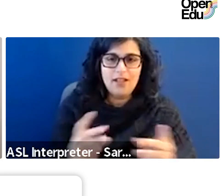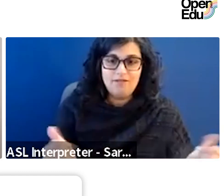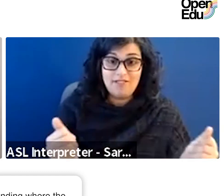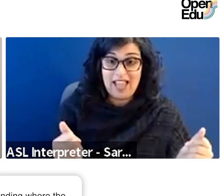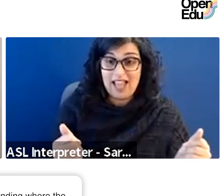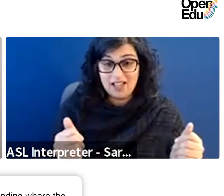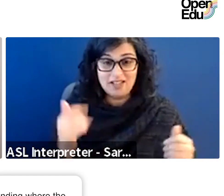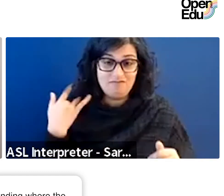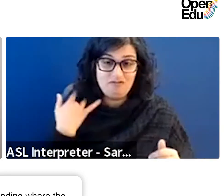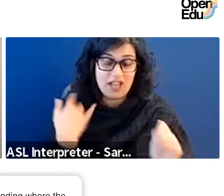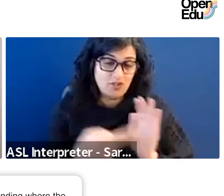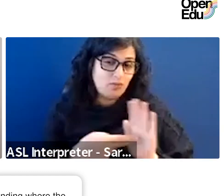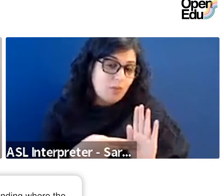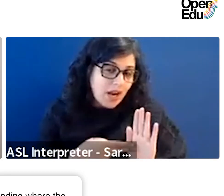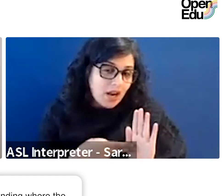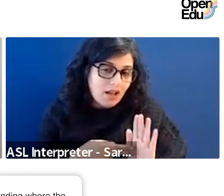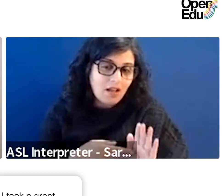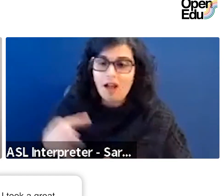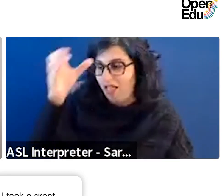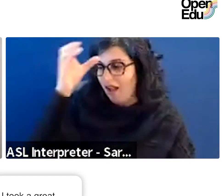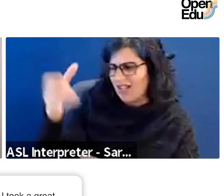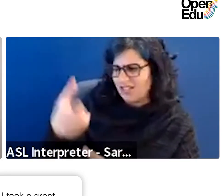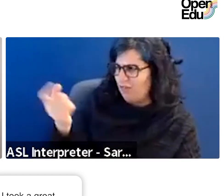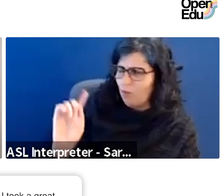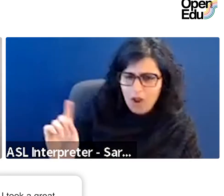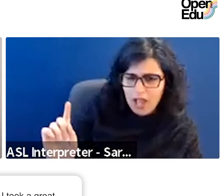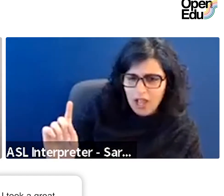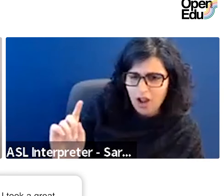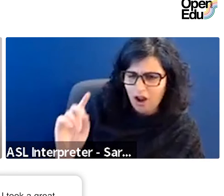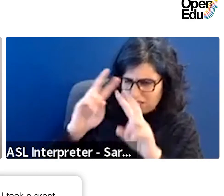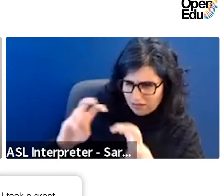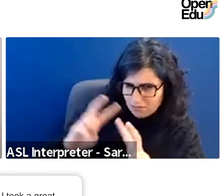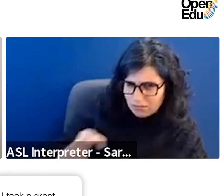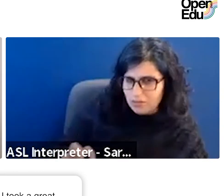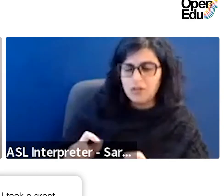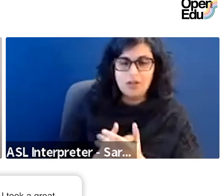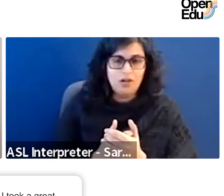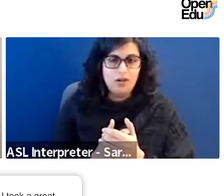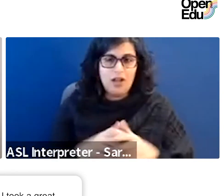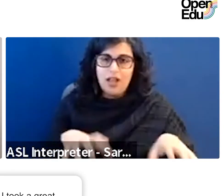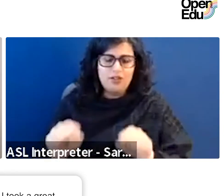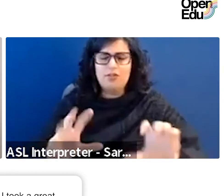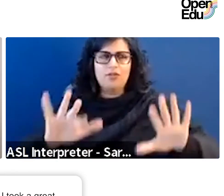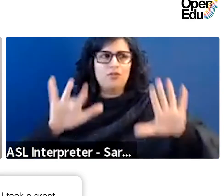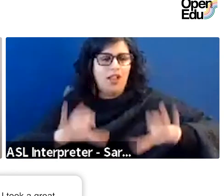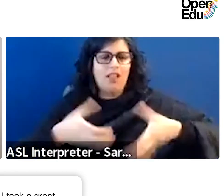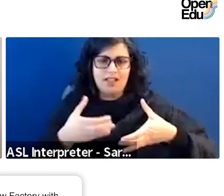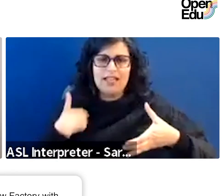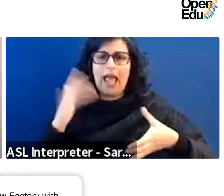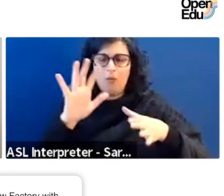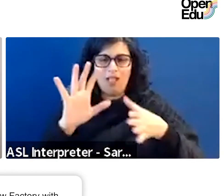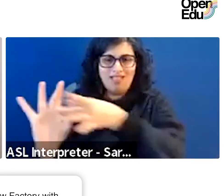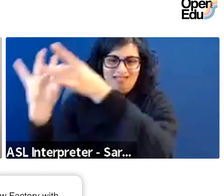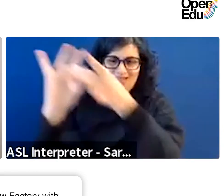brands and understanding where the concept of fast fashion came from, you know. And I took a great class, and I'll tie that